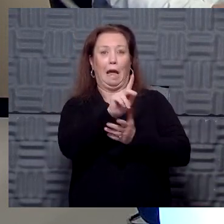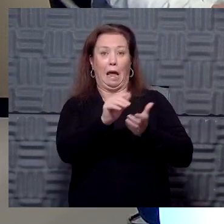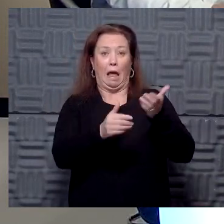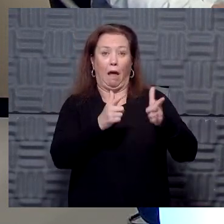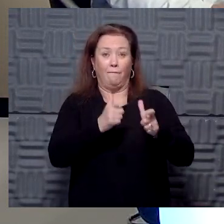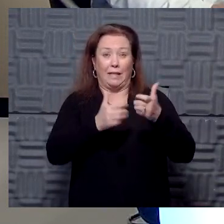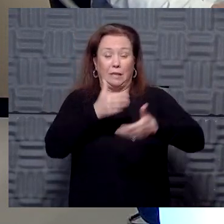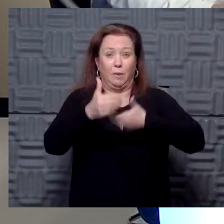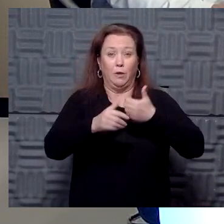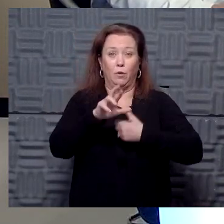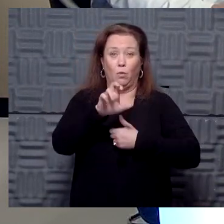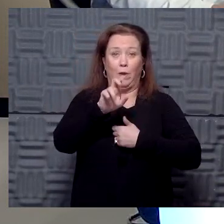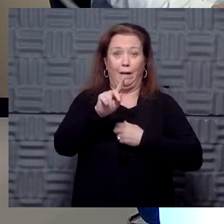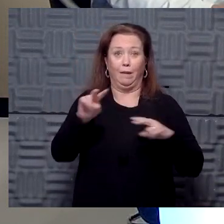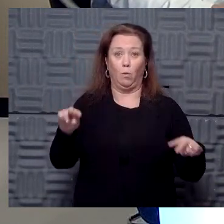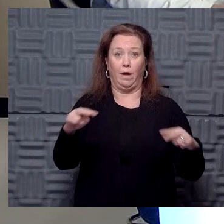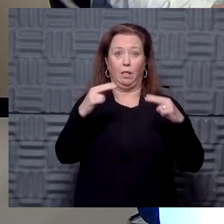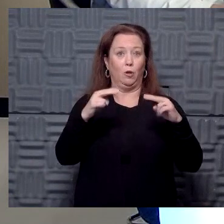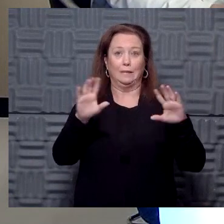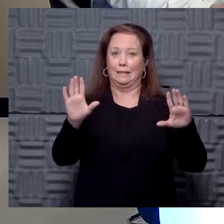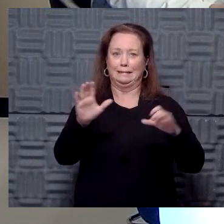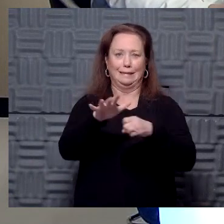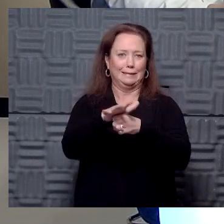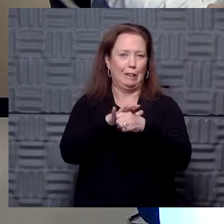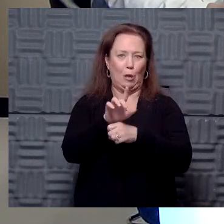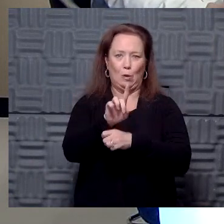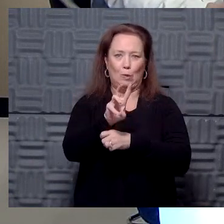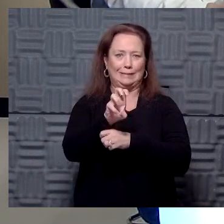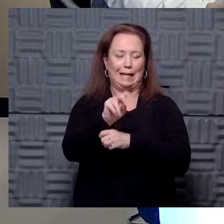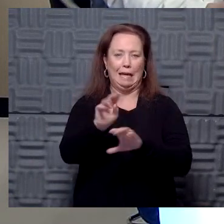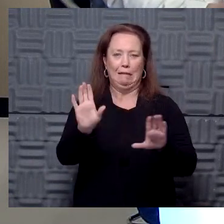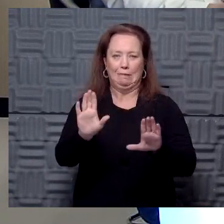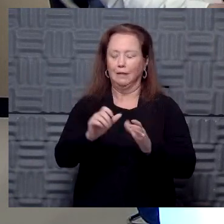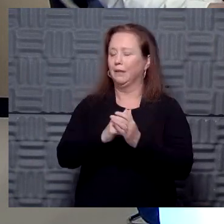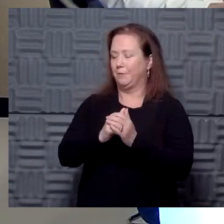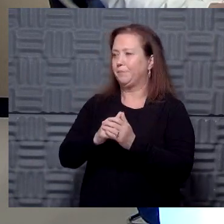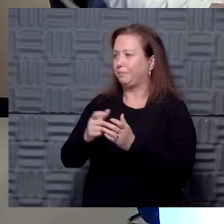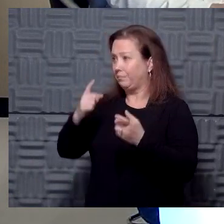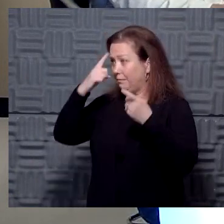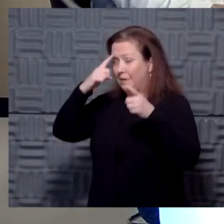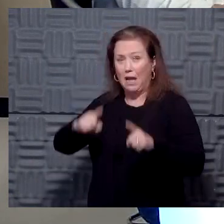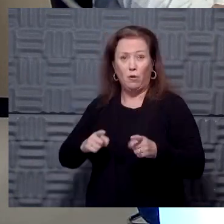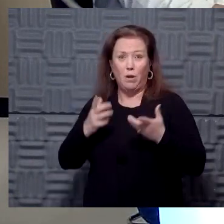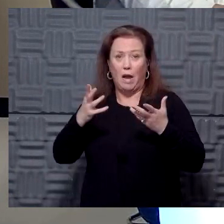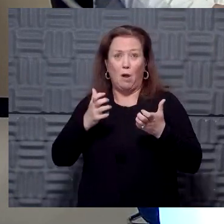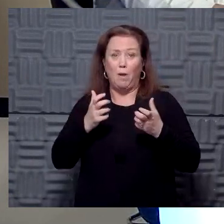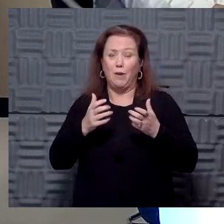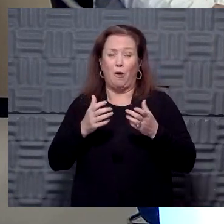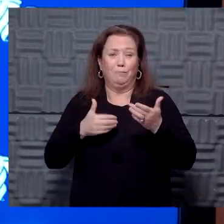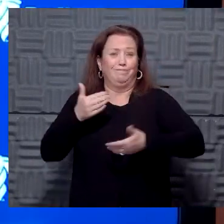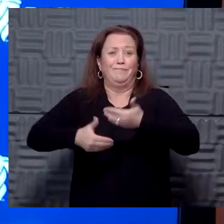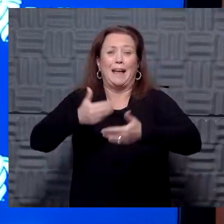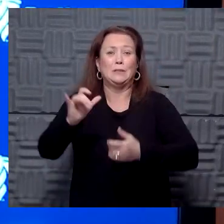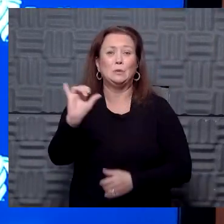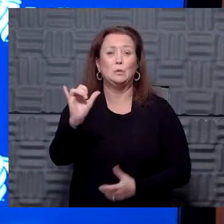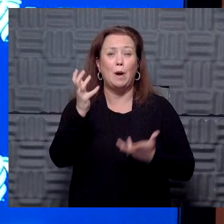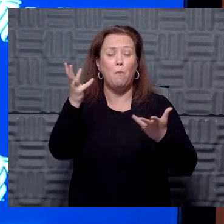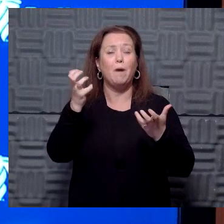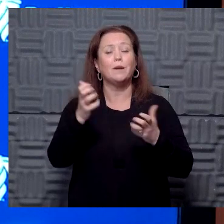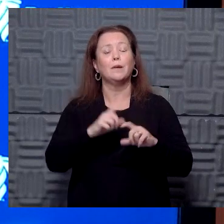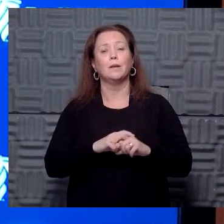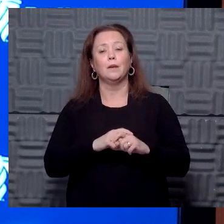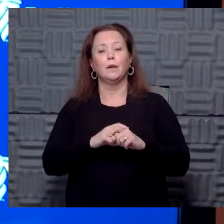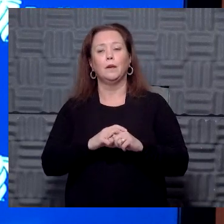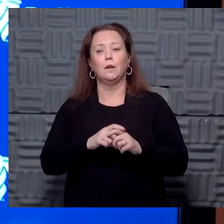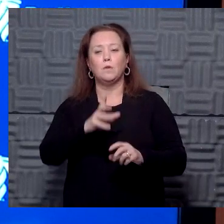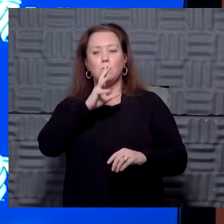Rick keeps looking at me like, just slow down. Stats. Yeah, no, I'm with you. I want to go just as fast as you can. So I think that what you're